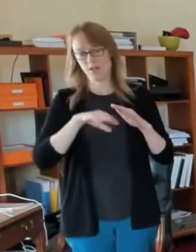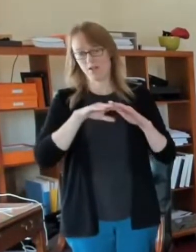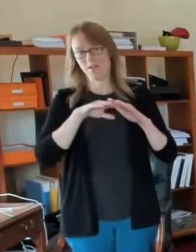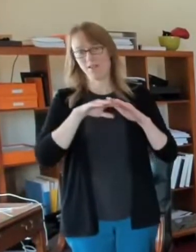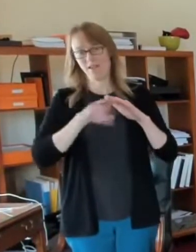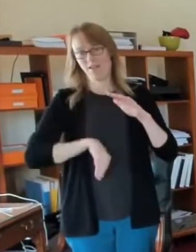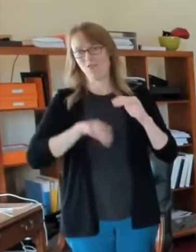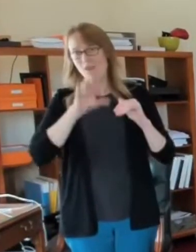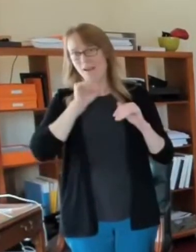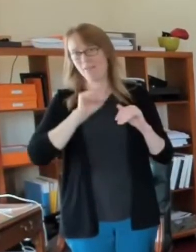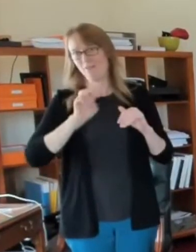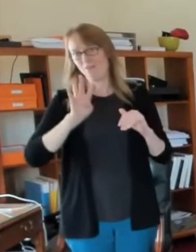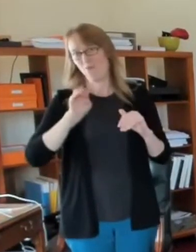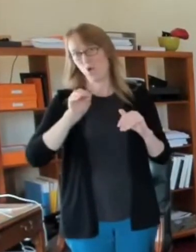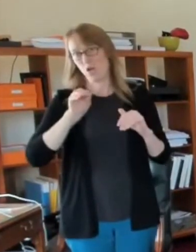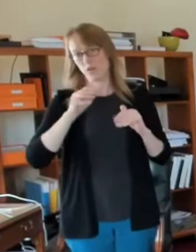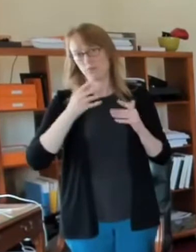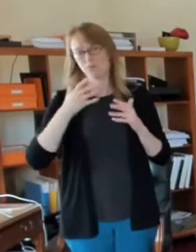now.